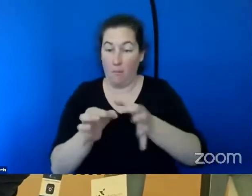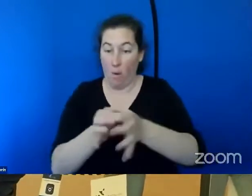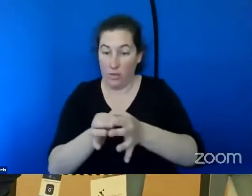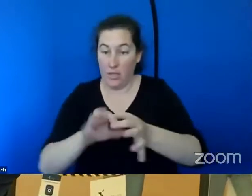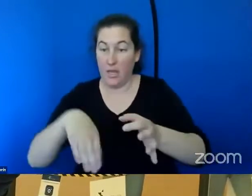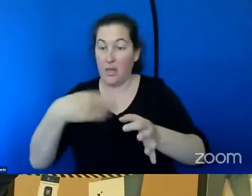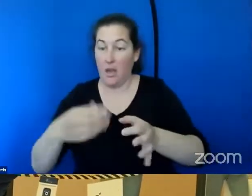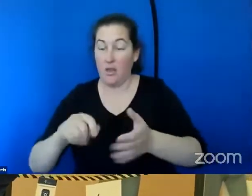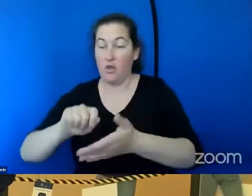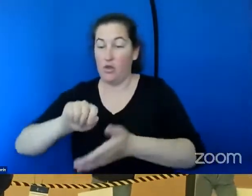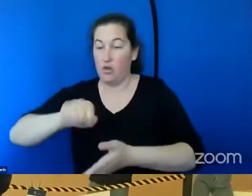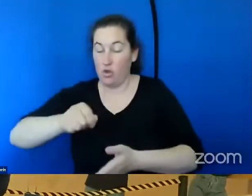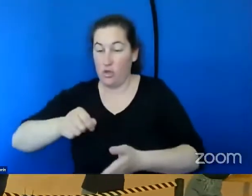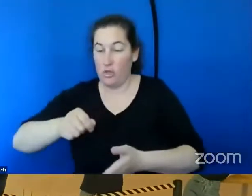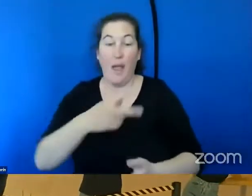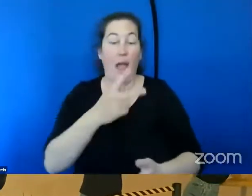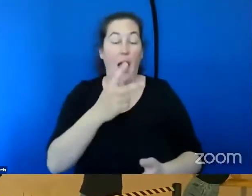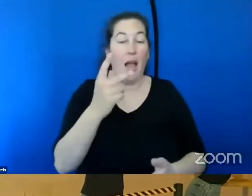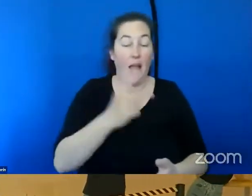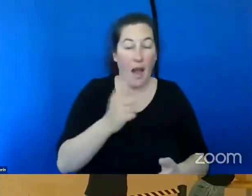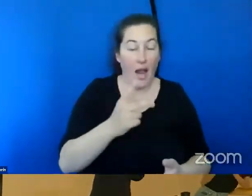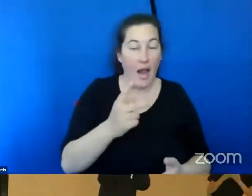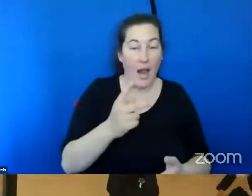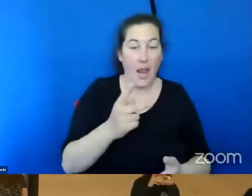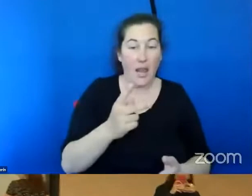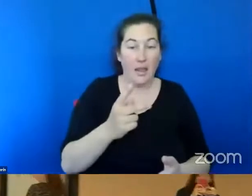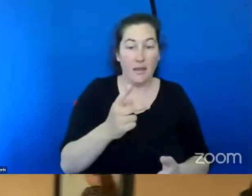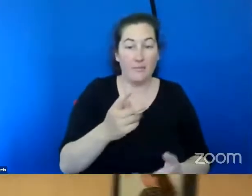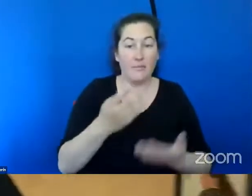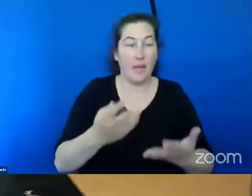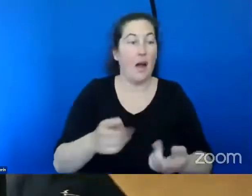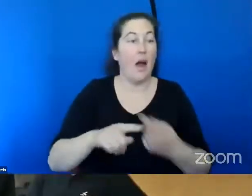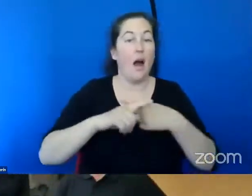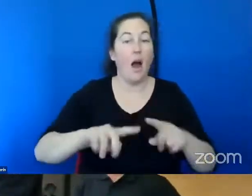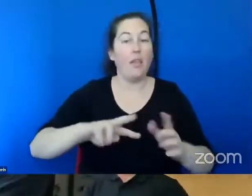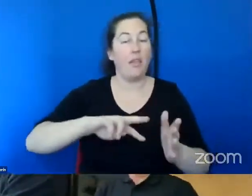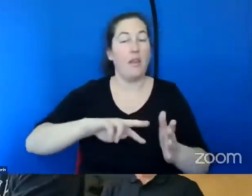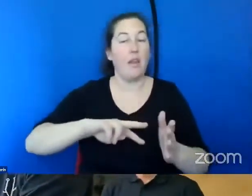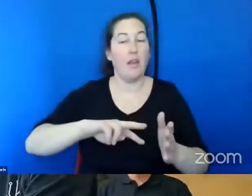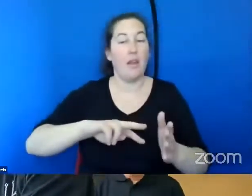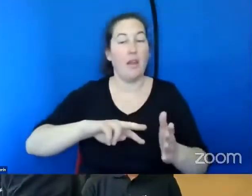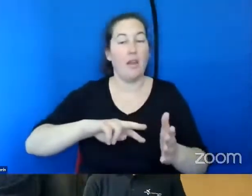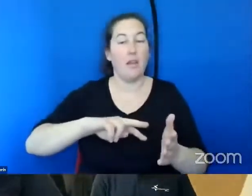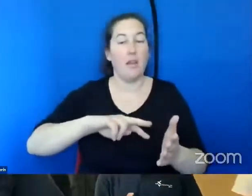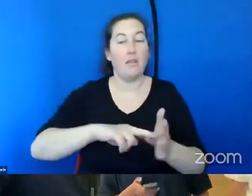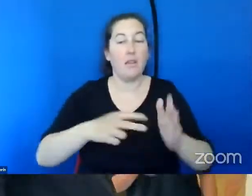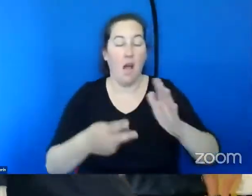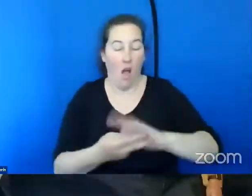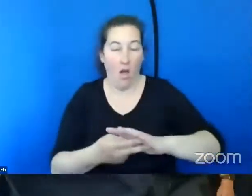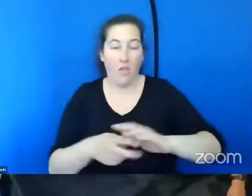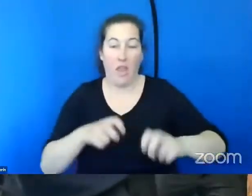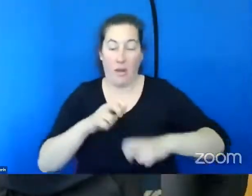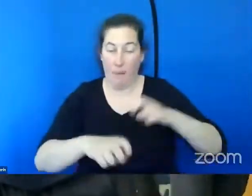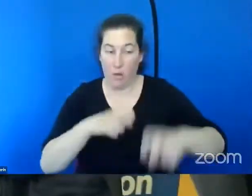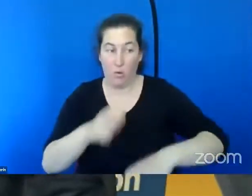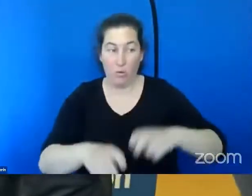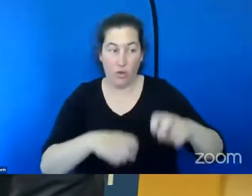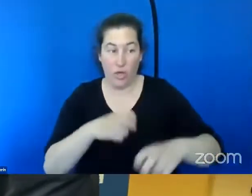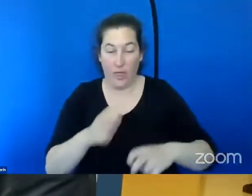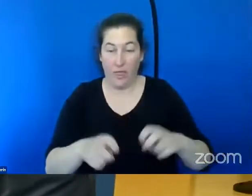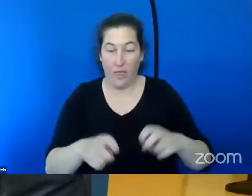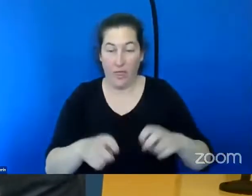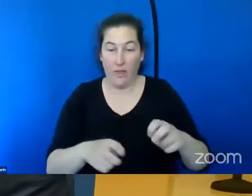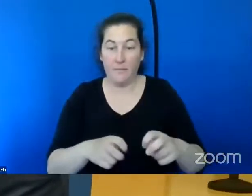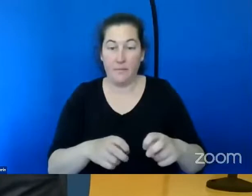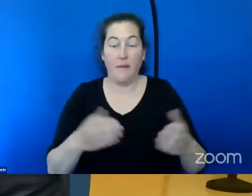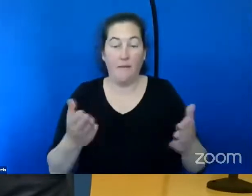of freedom, a limited number of access, but he does it very well. He compensates for the movement, and now he pushes all